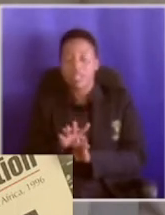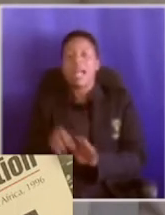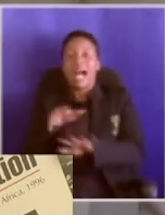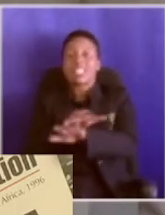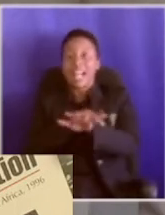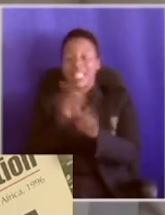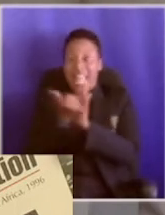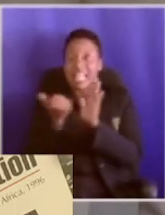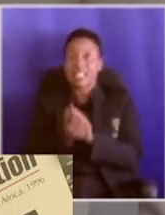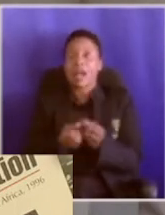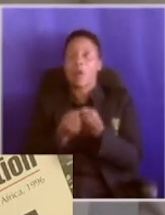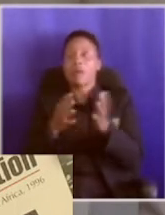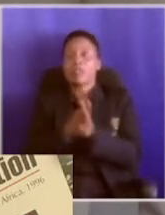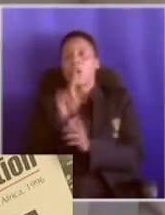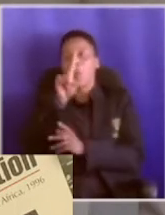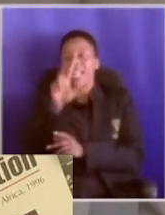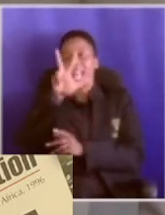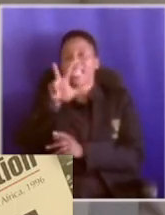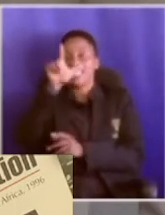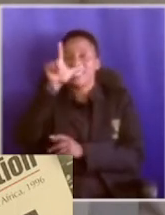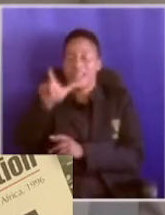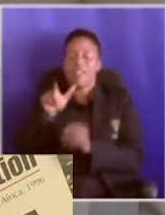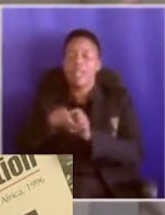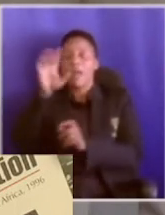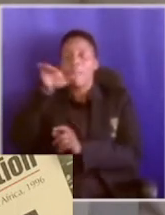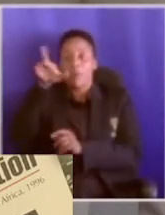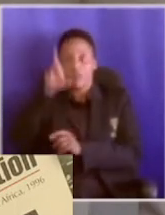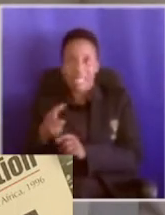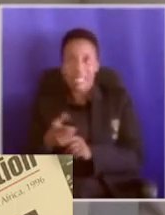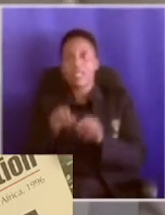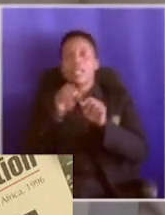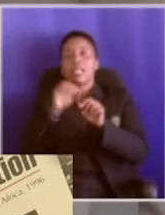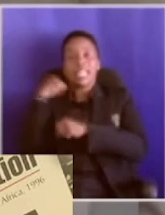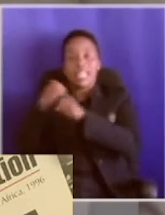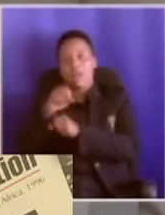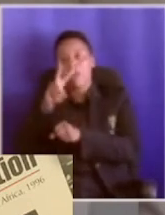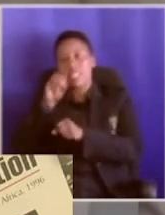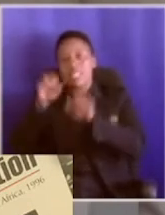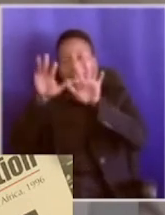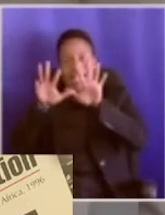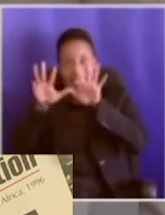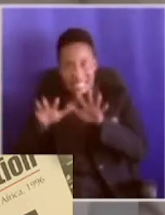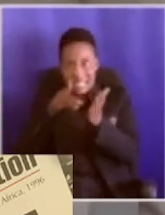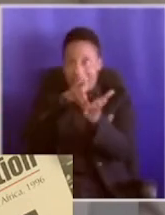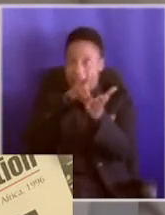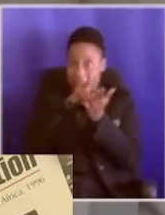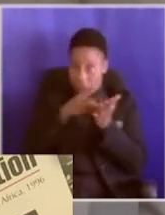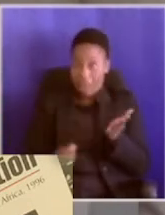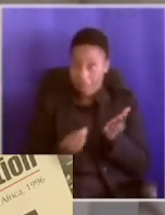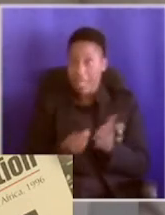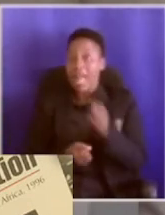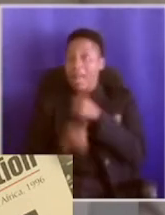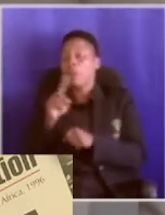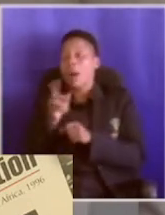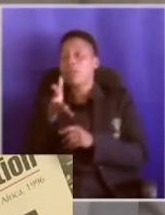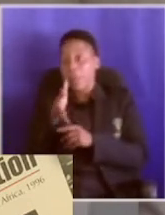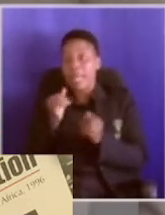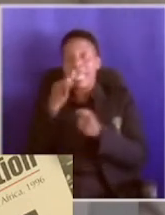187 billion in 2019. What will happen to this debt if we have expropriation